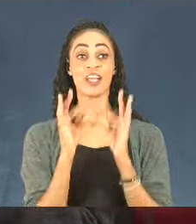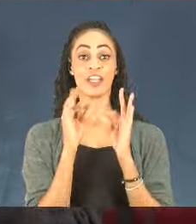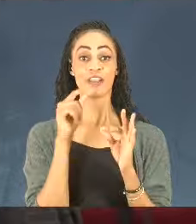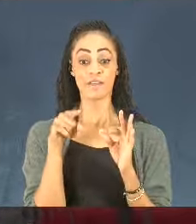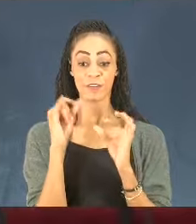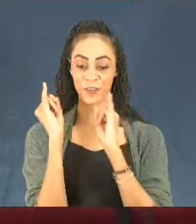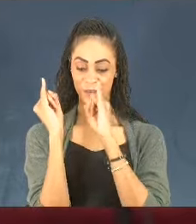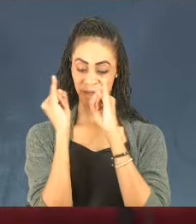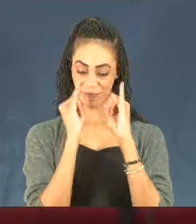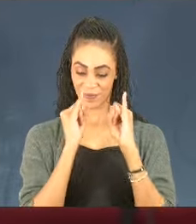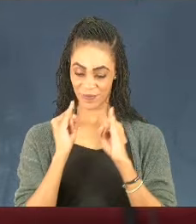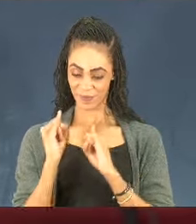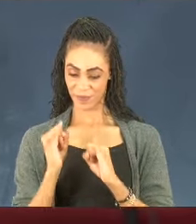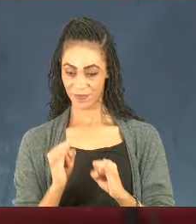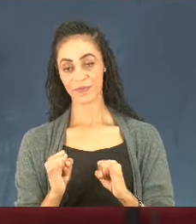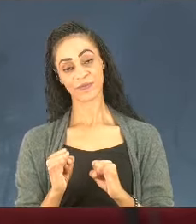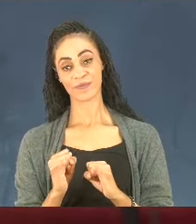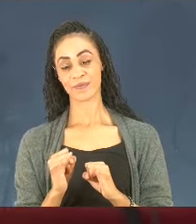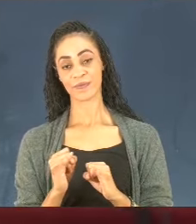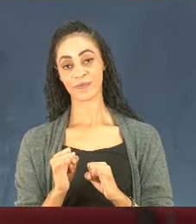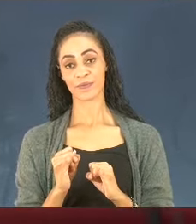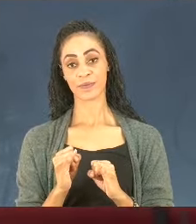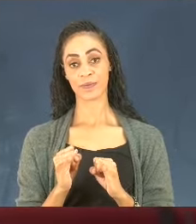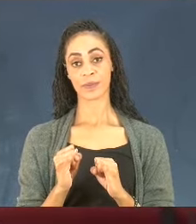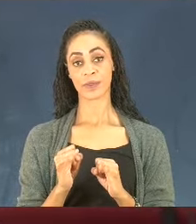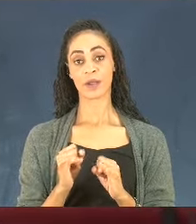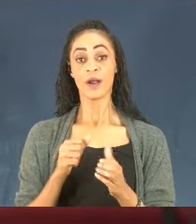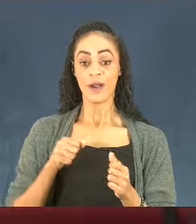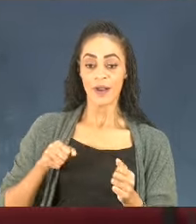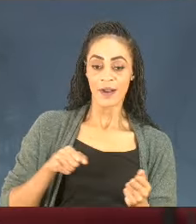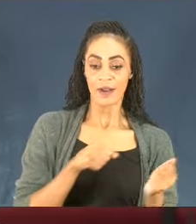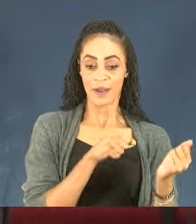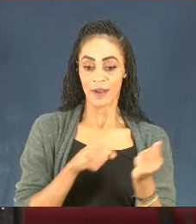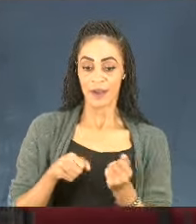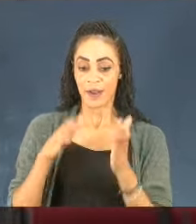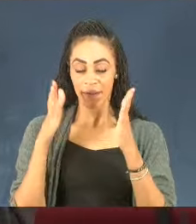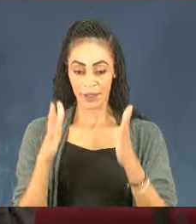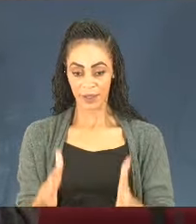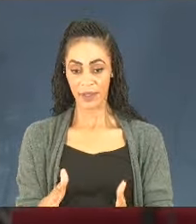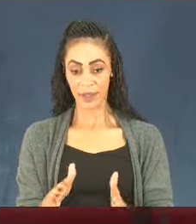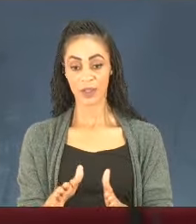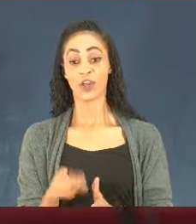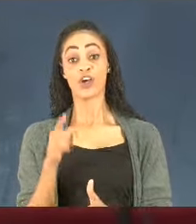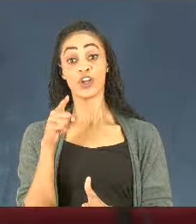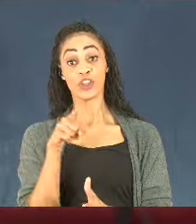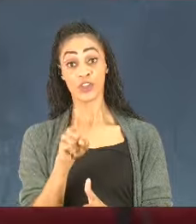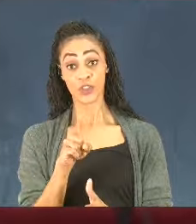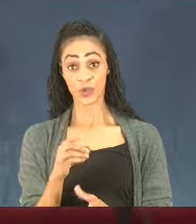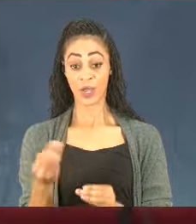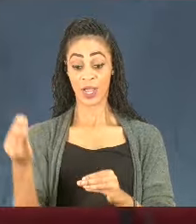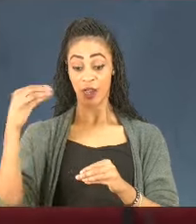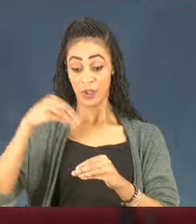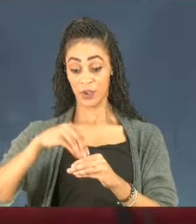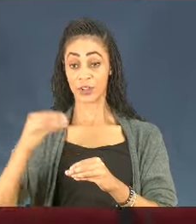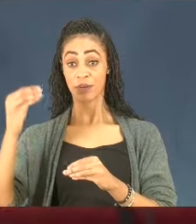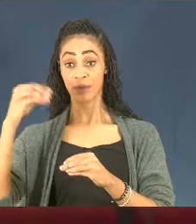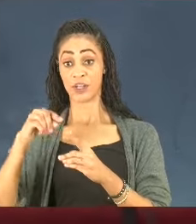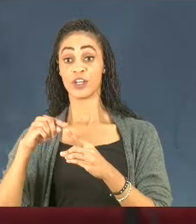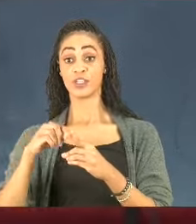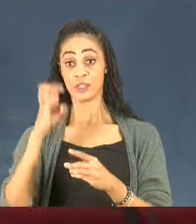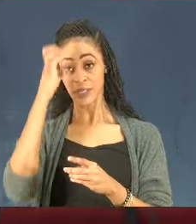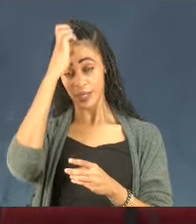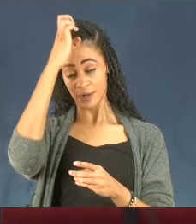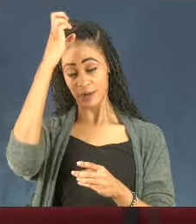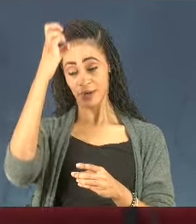painter, a musician, a poet, a designer, a carpenter, or an architect, you are contributing to the creative work